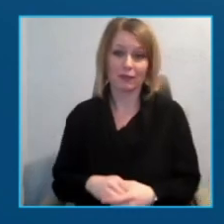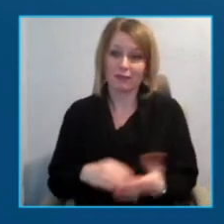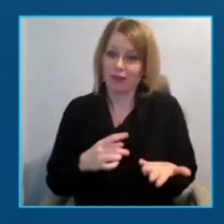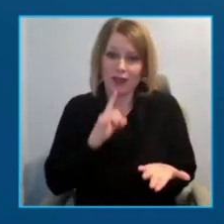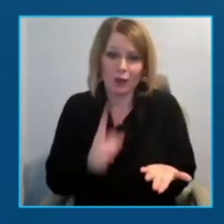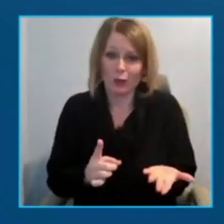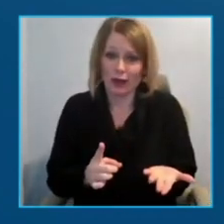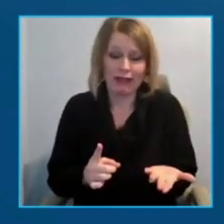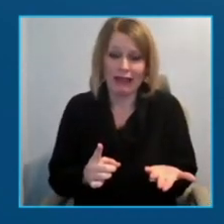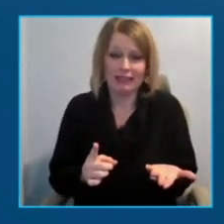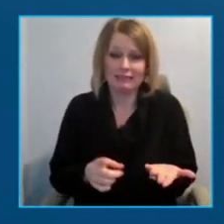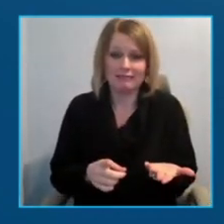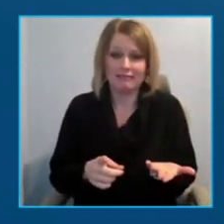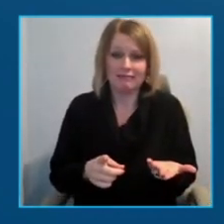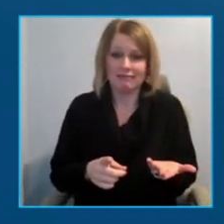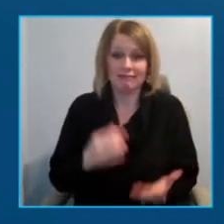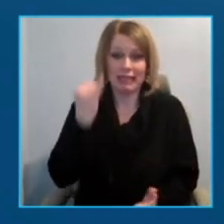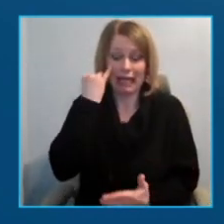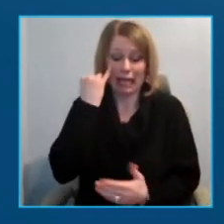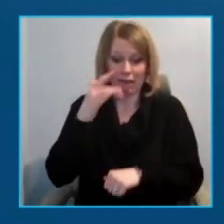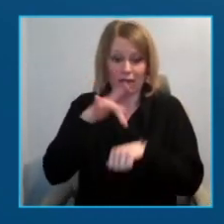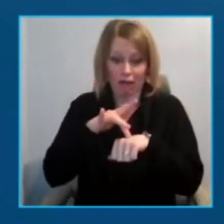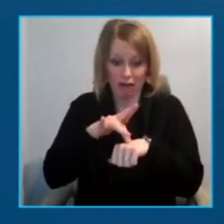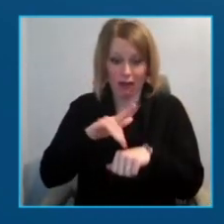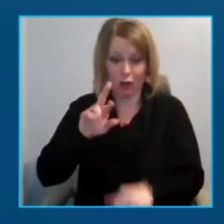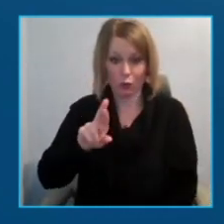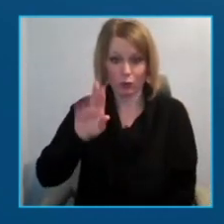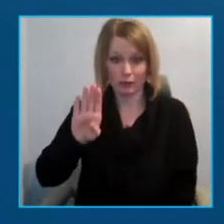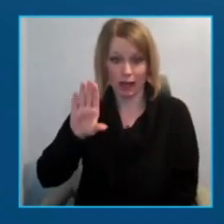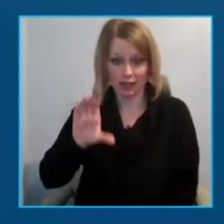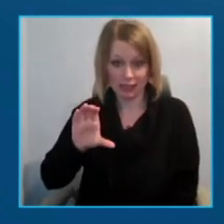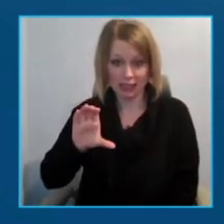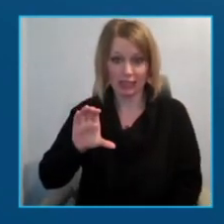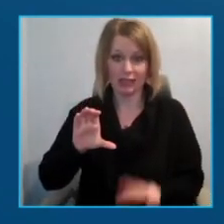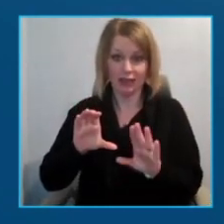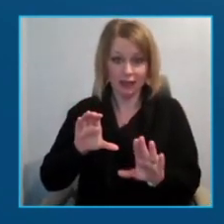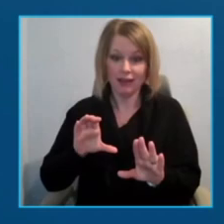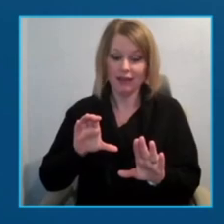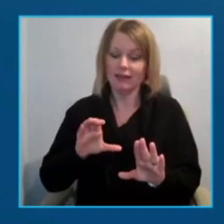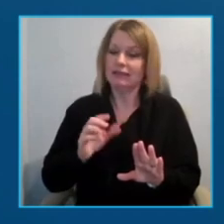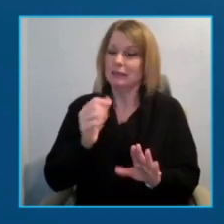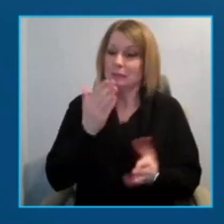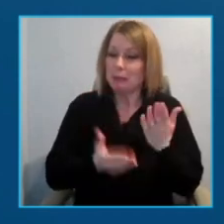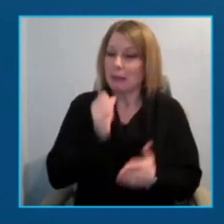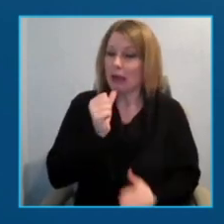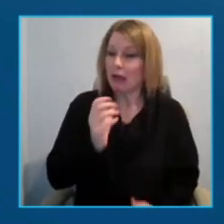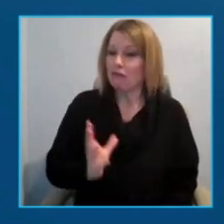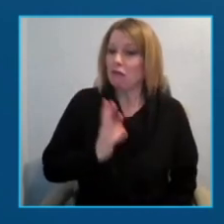the Rules and Bylaws Committee, you may not be a formal member, but you are a member forever.